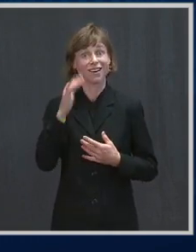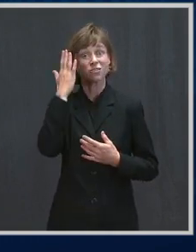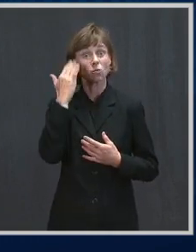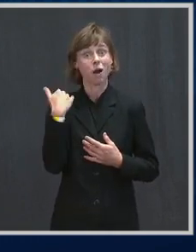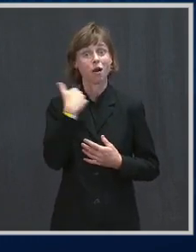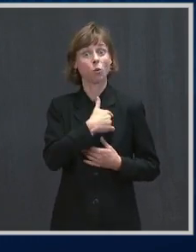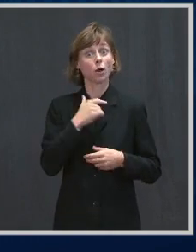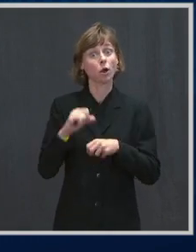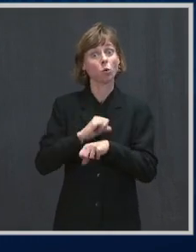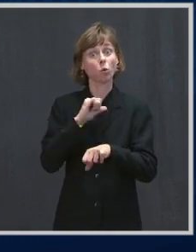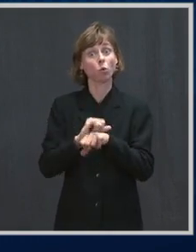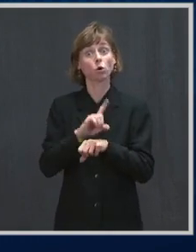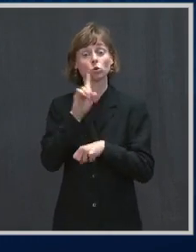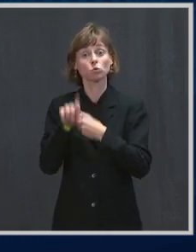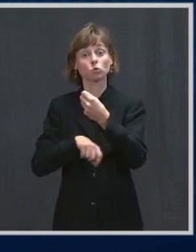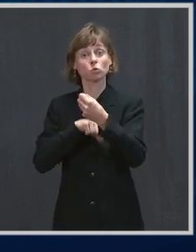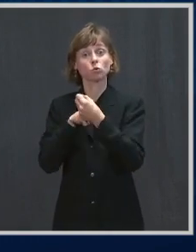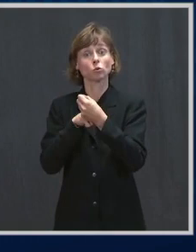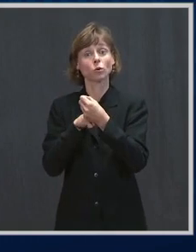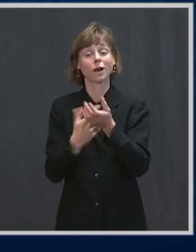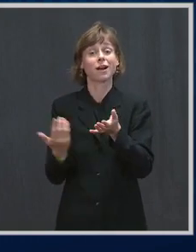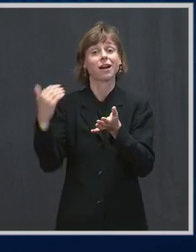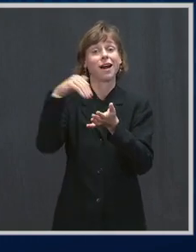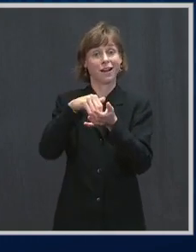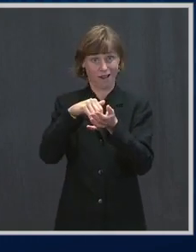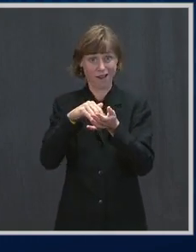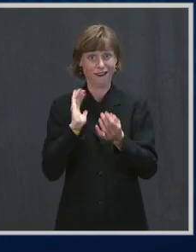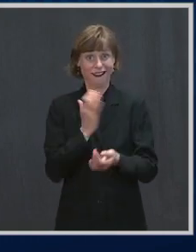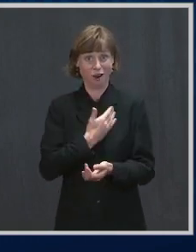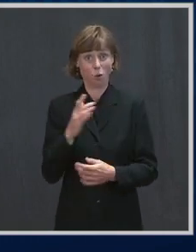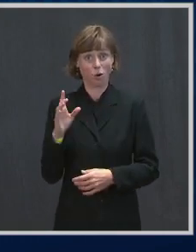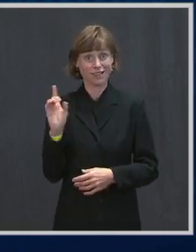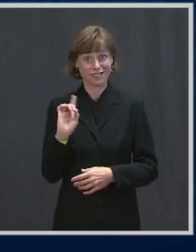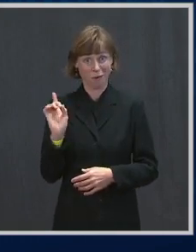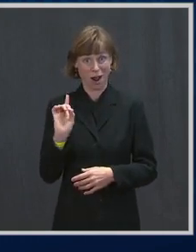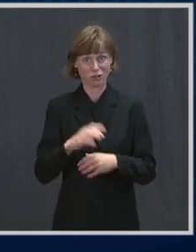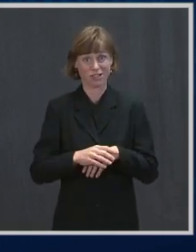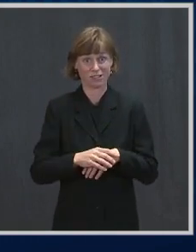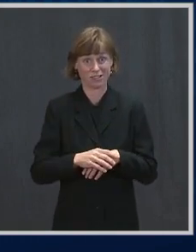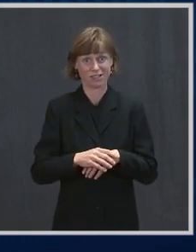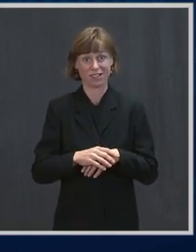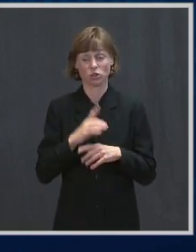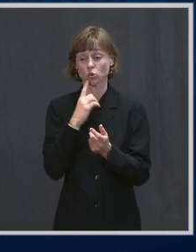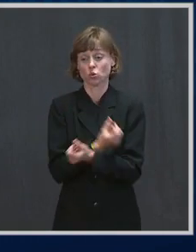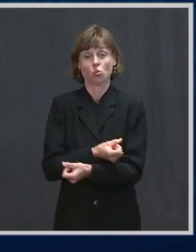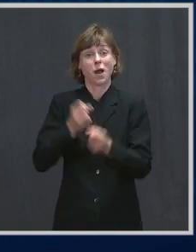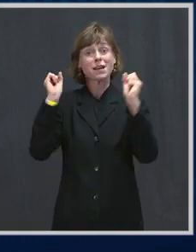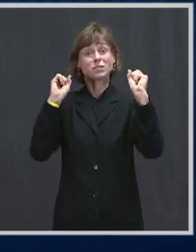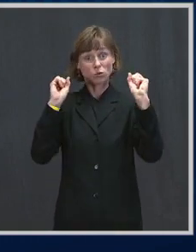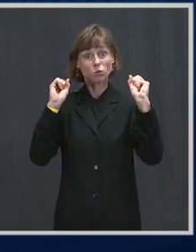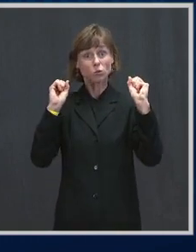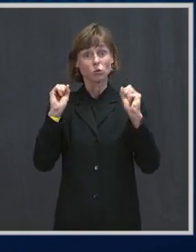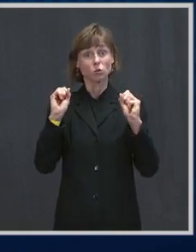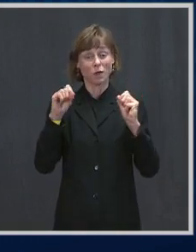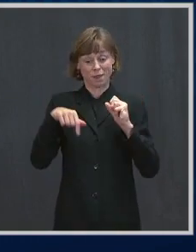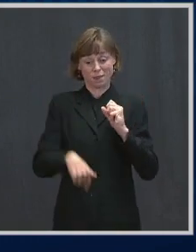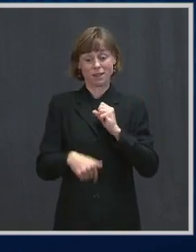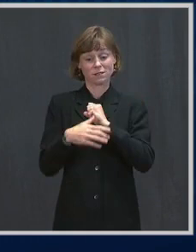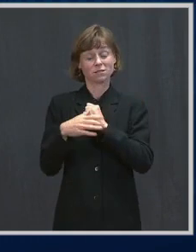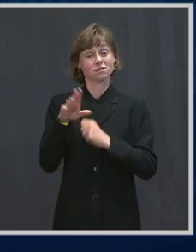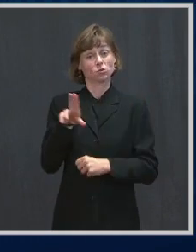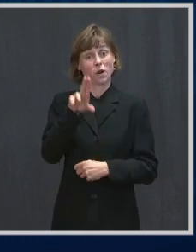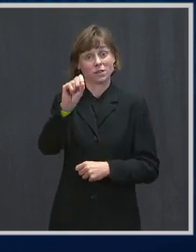to reinforce our democracy, to rescue our nation from this pandemic, to rebuild